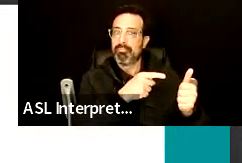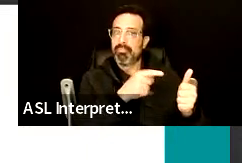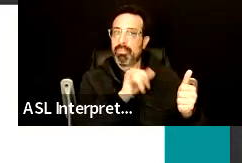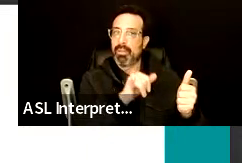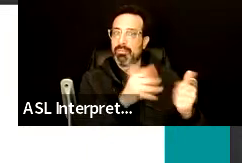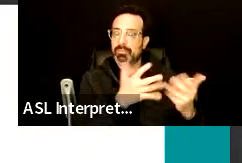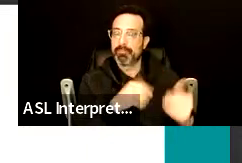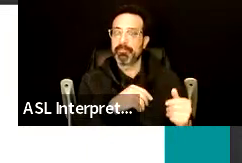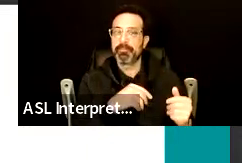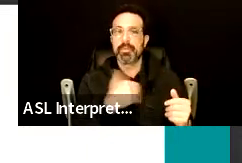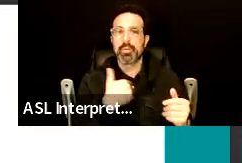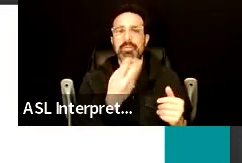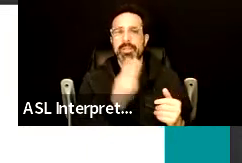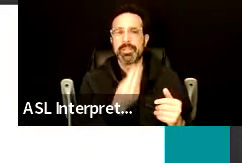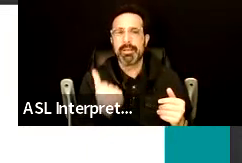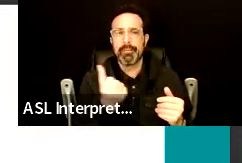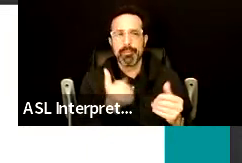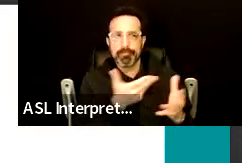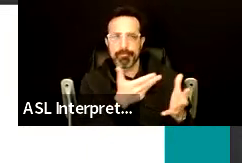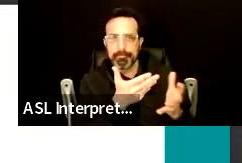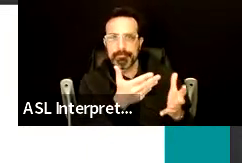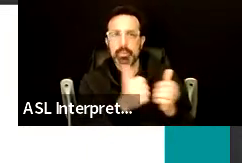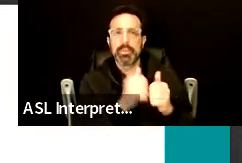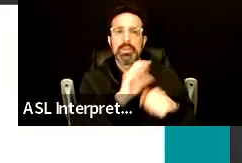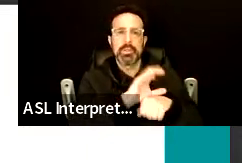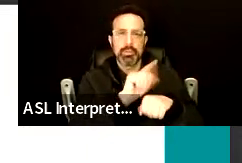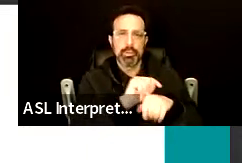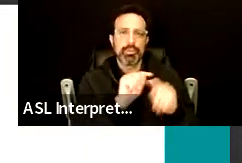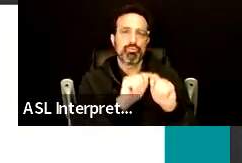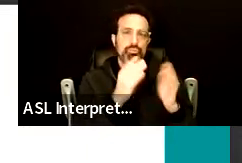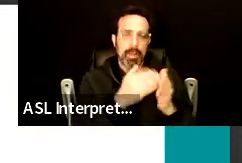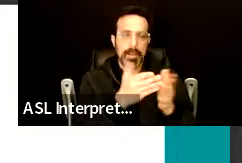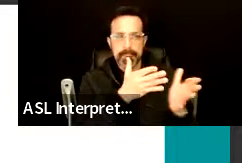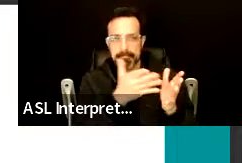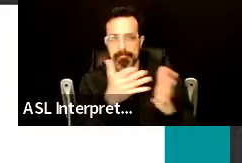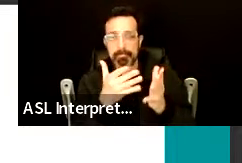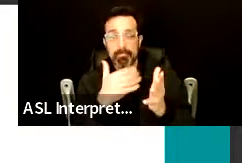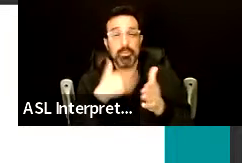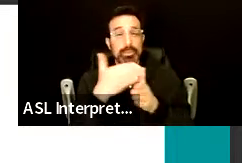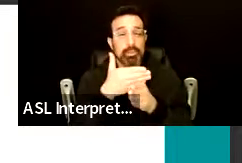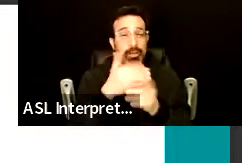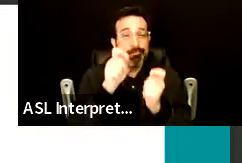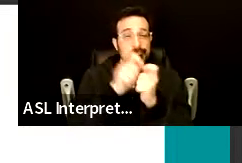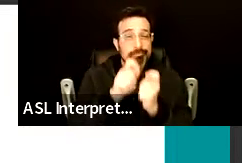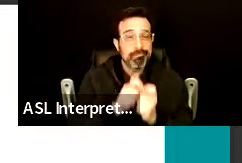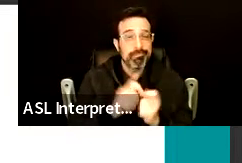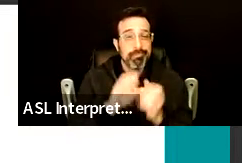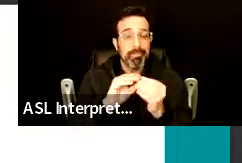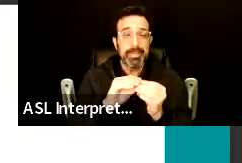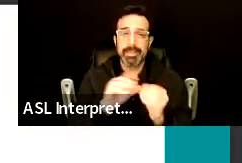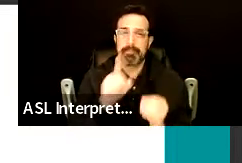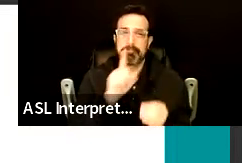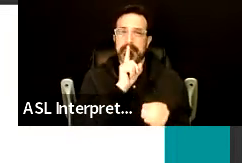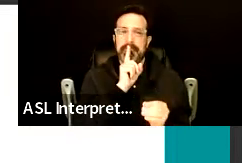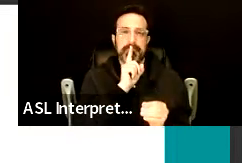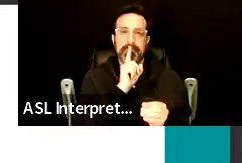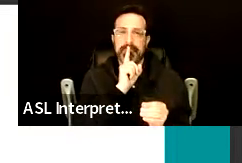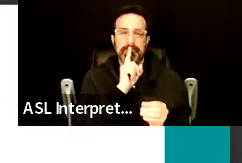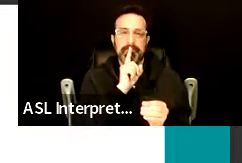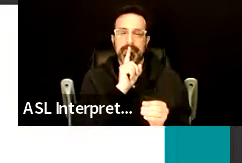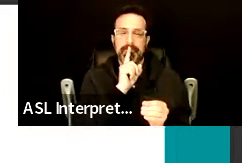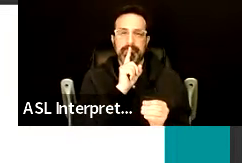our consulting tribes. We don't really share the details of those meetings in